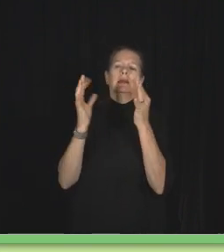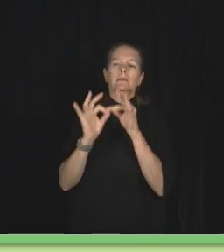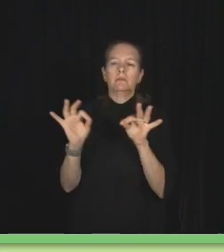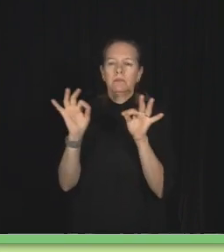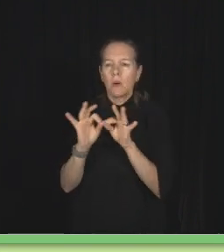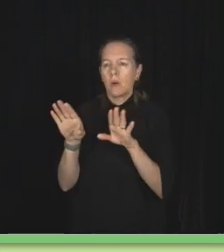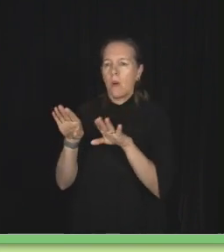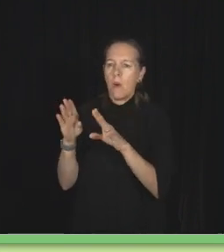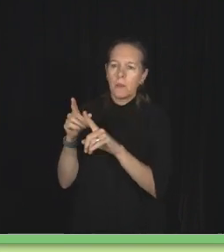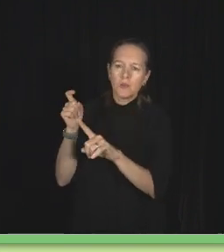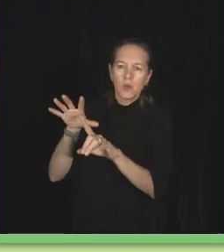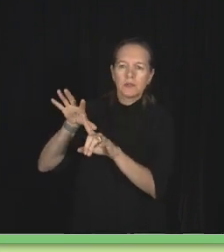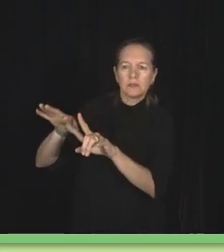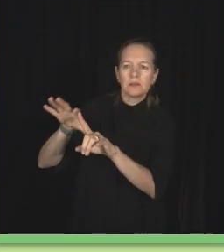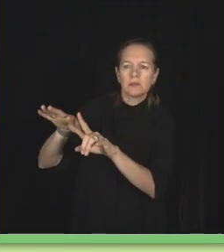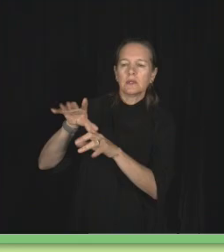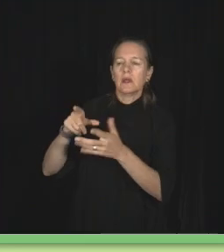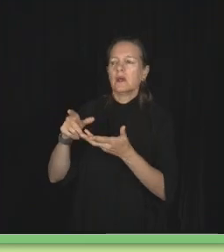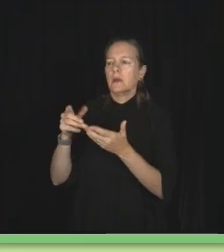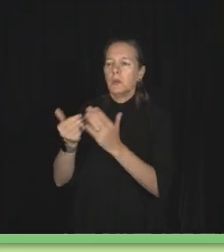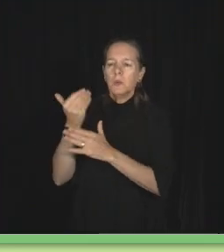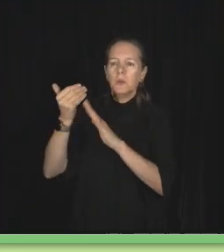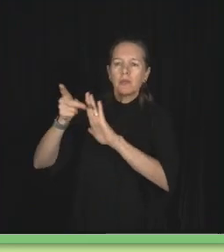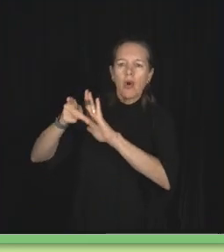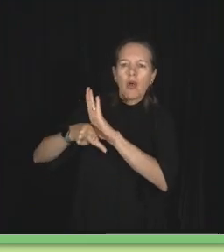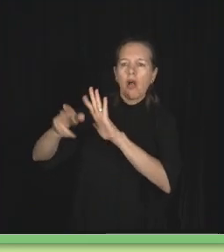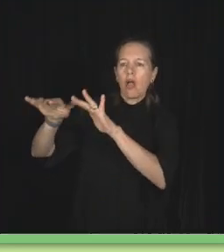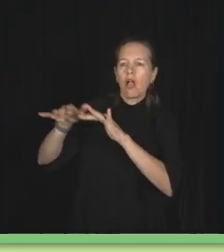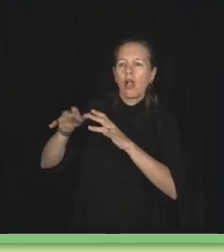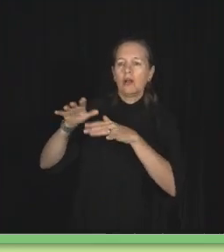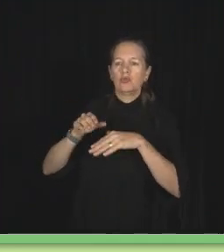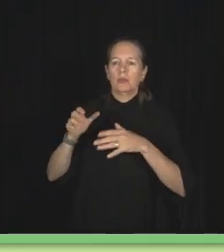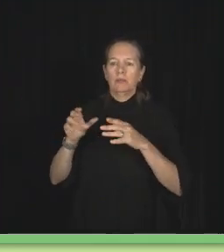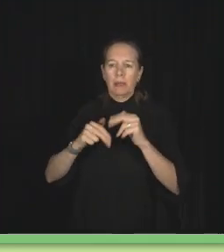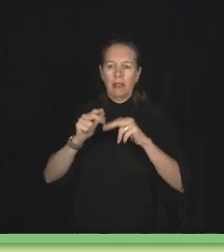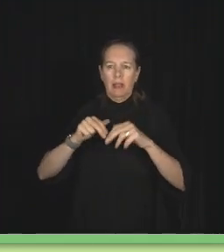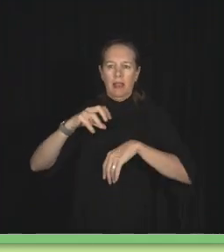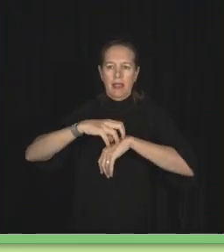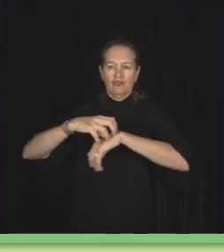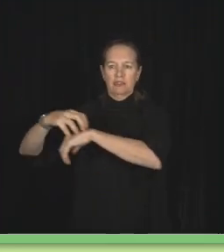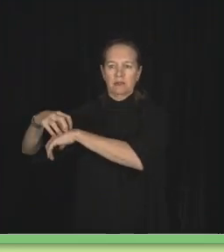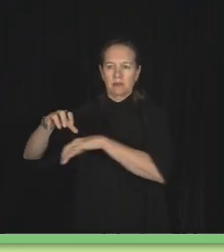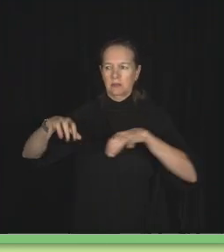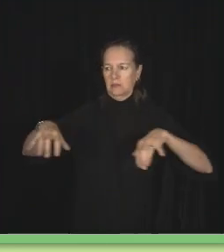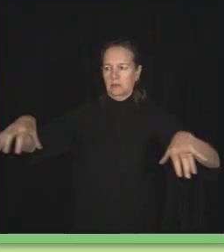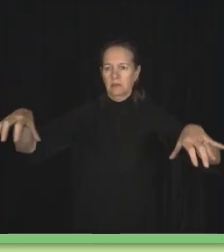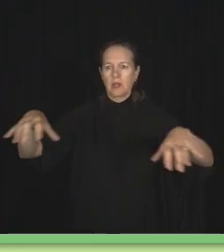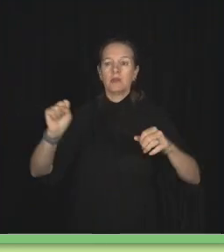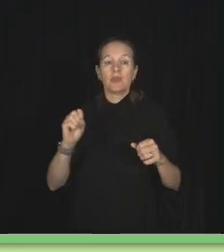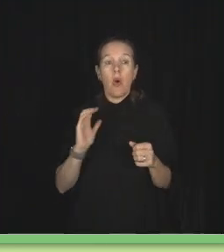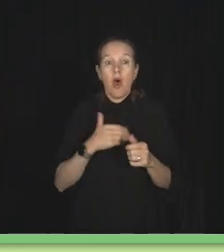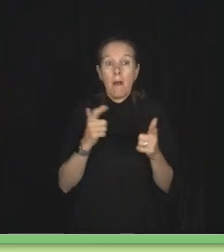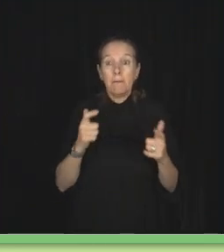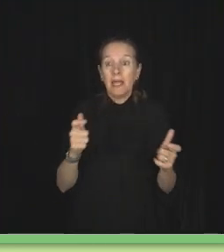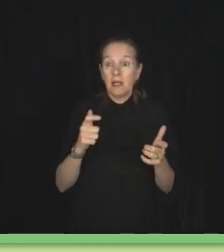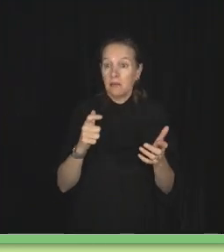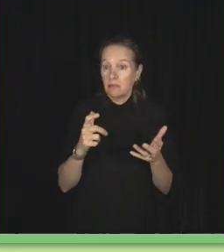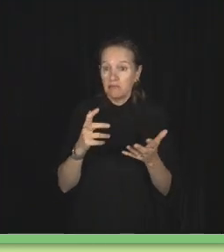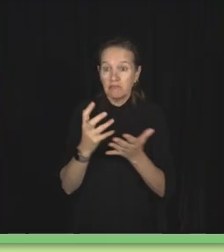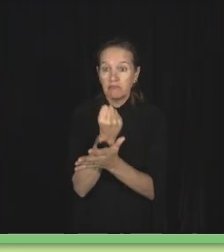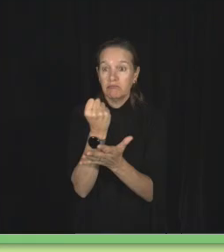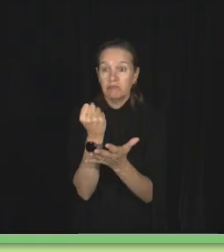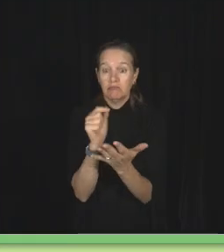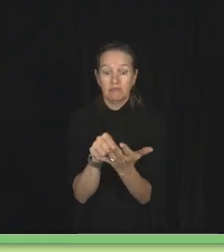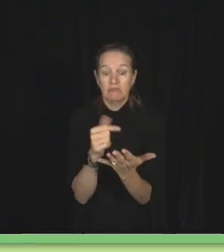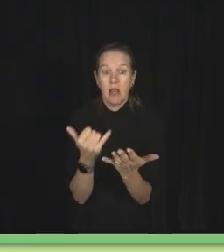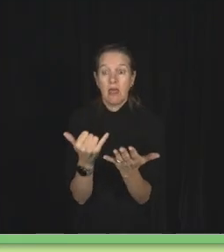open protocols that give us what we need to build this agent layer. So where do I think our biggest opportunity is? I think